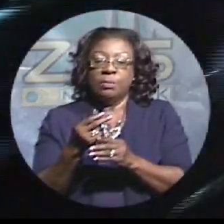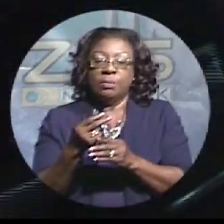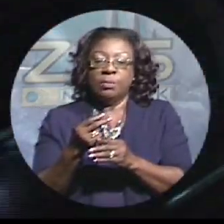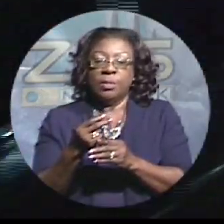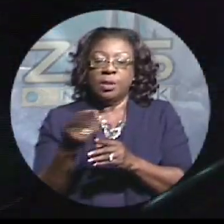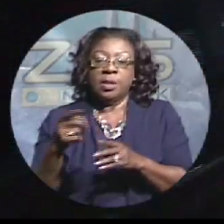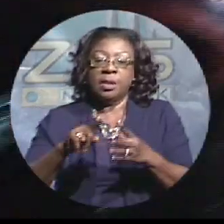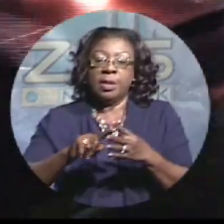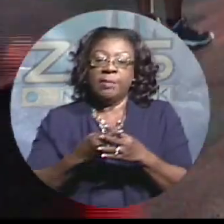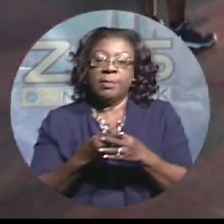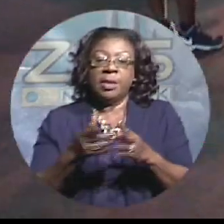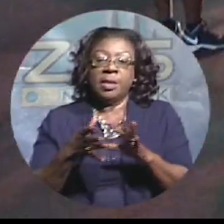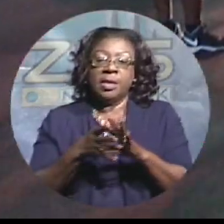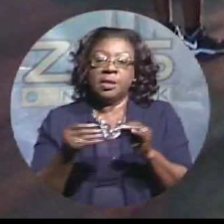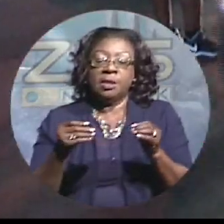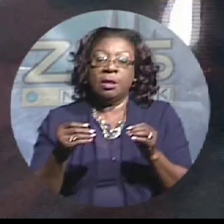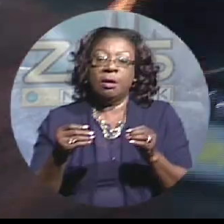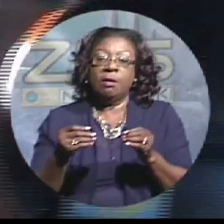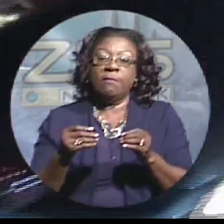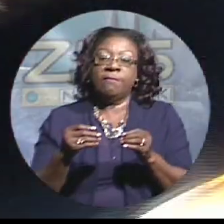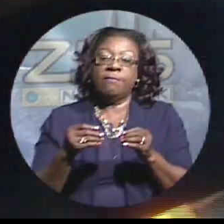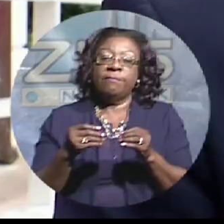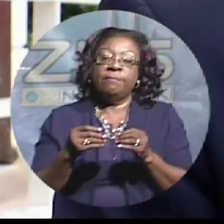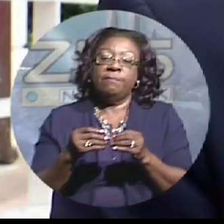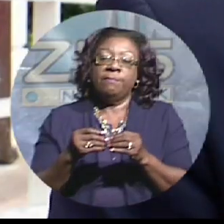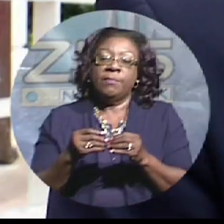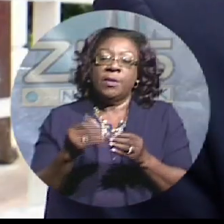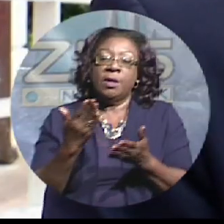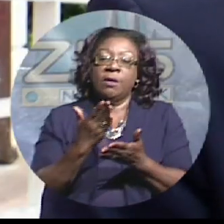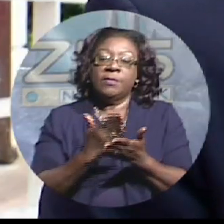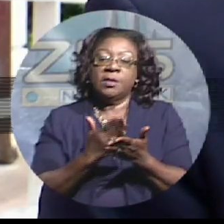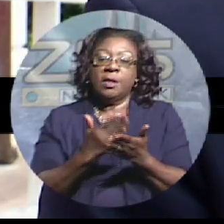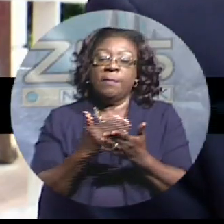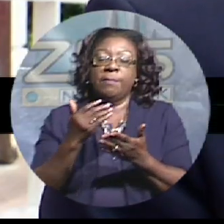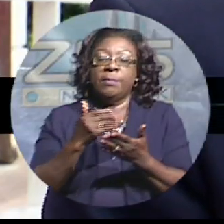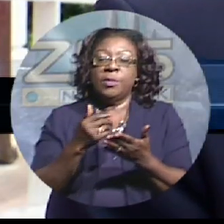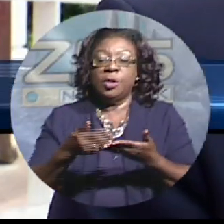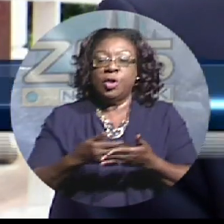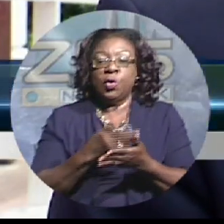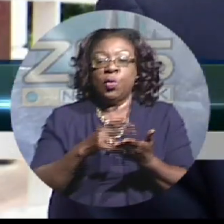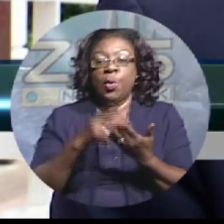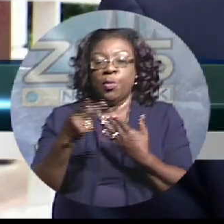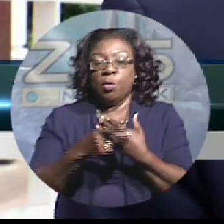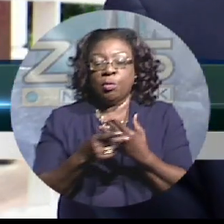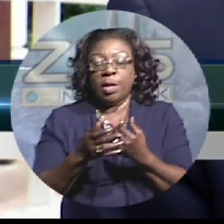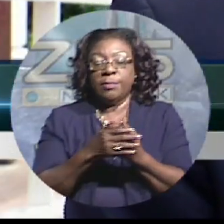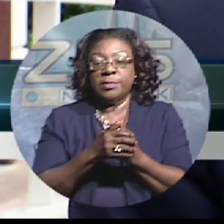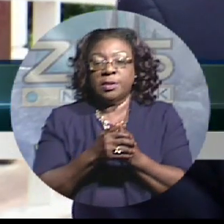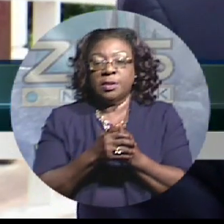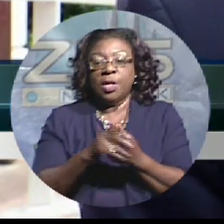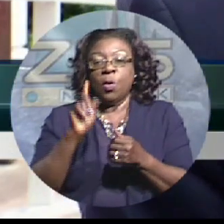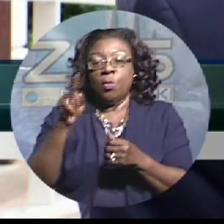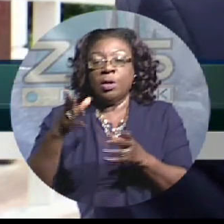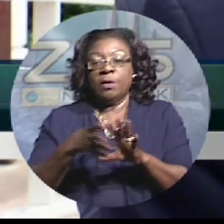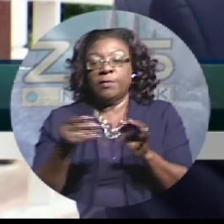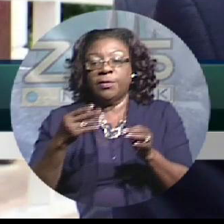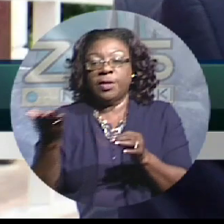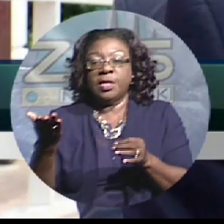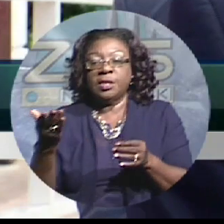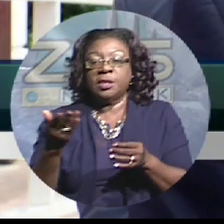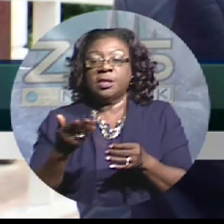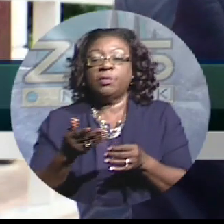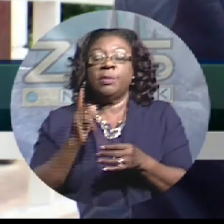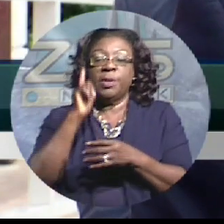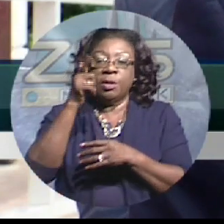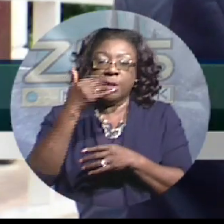or their implementation or introduction of operations, increased operations. One of the things too that we will